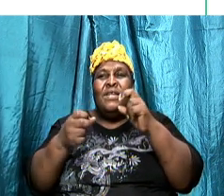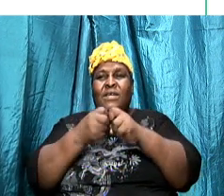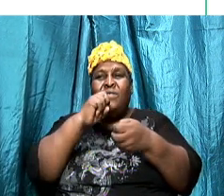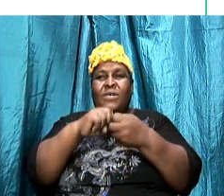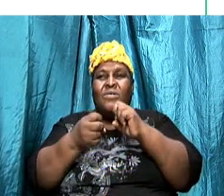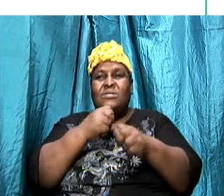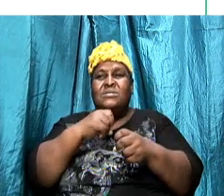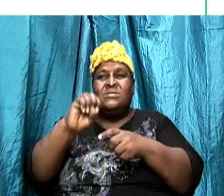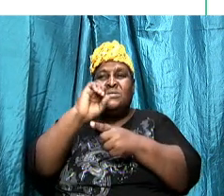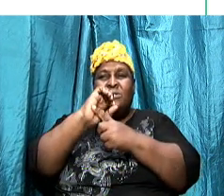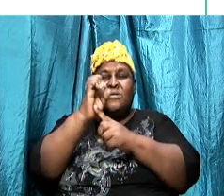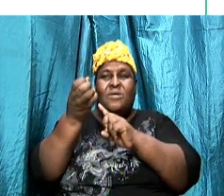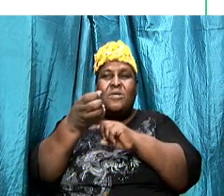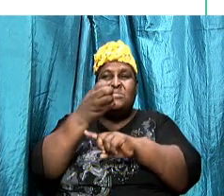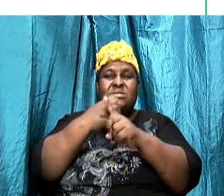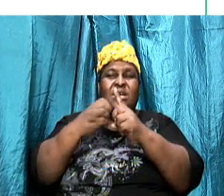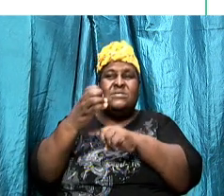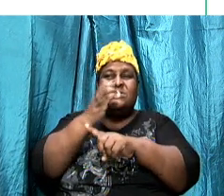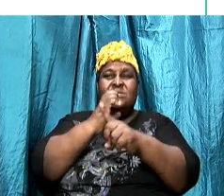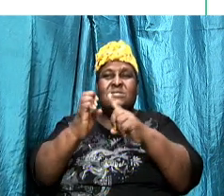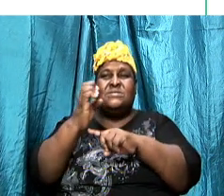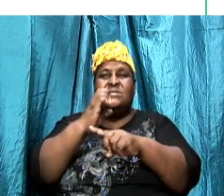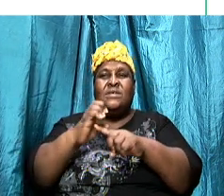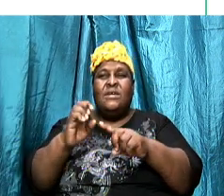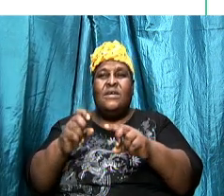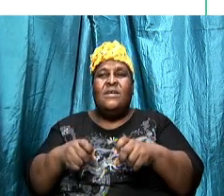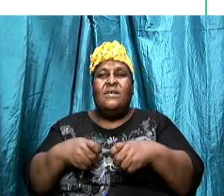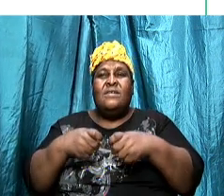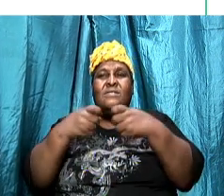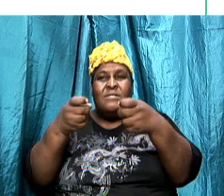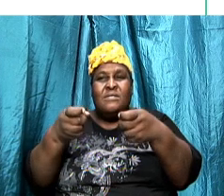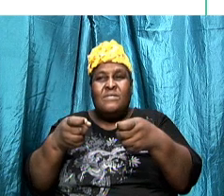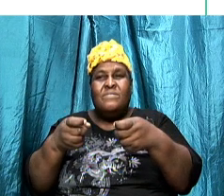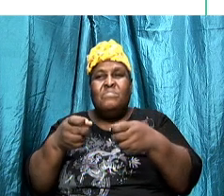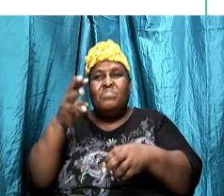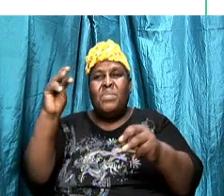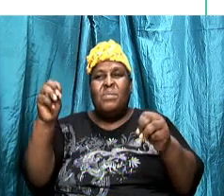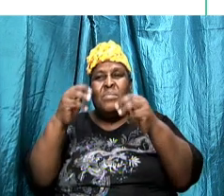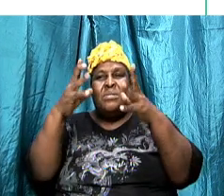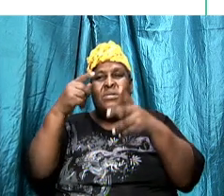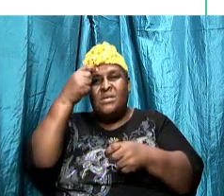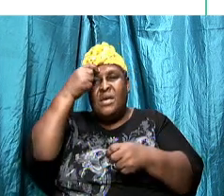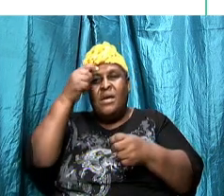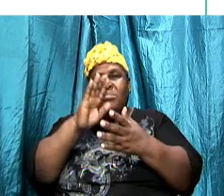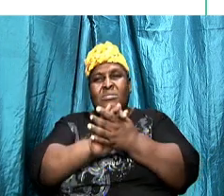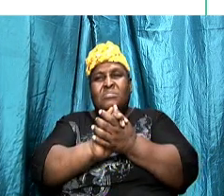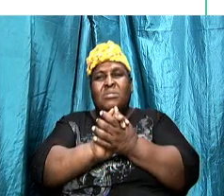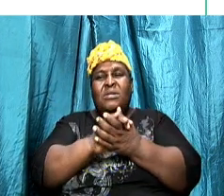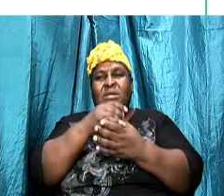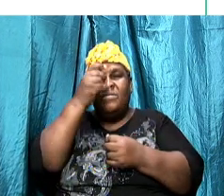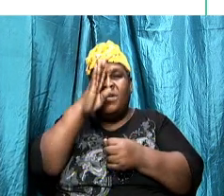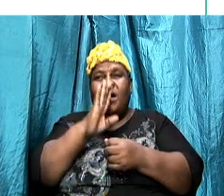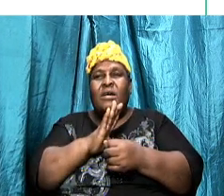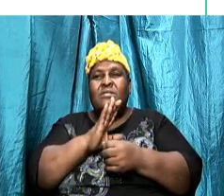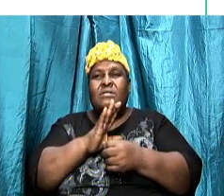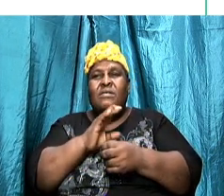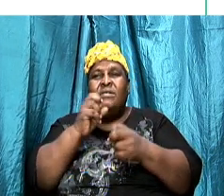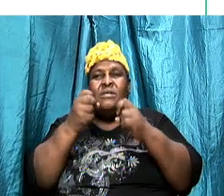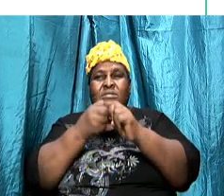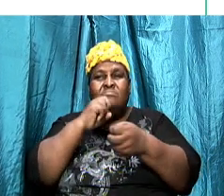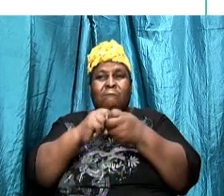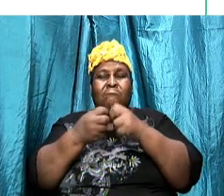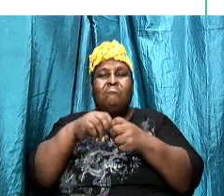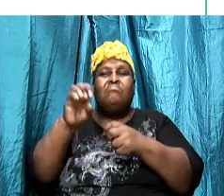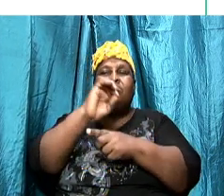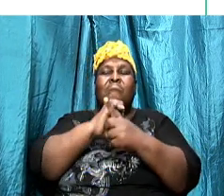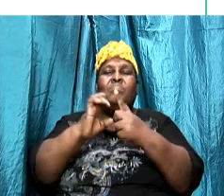one. And faith is the gift of faith is just the ability to believe God under very difficult